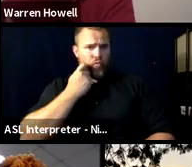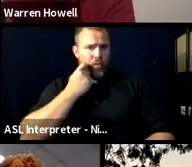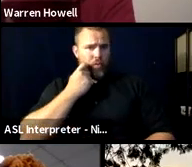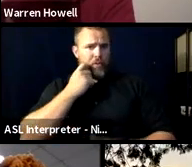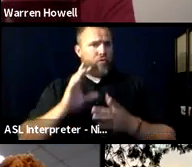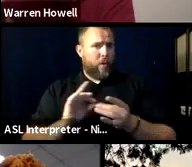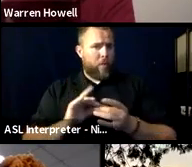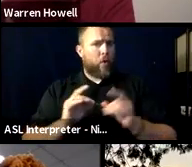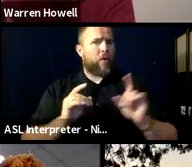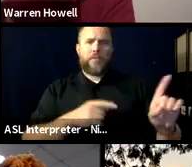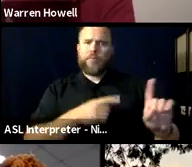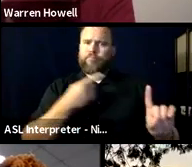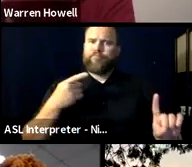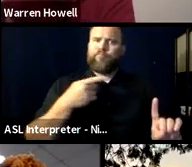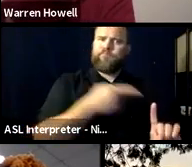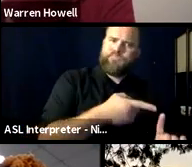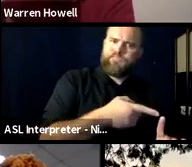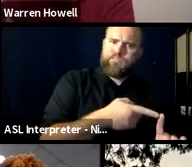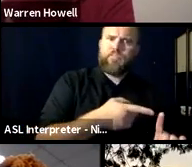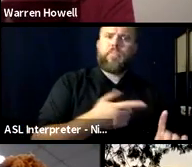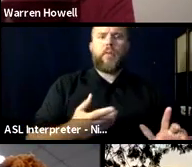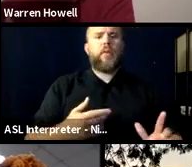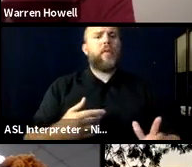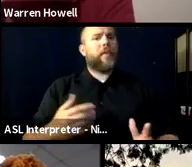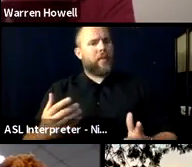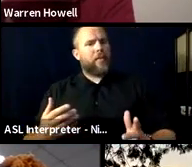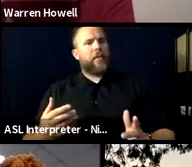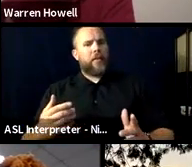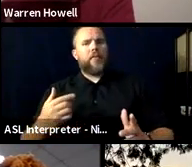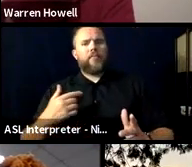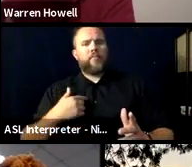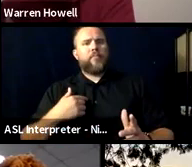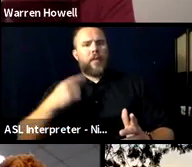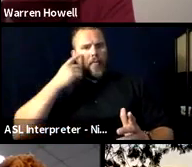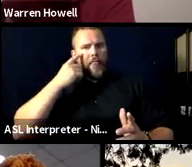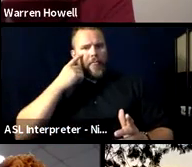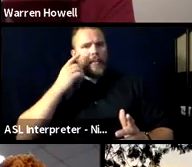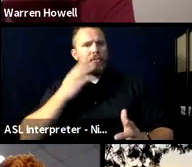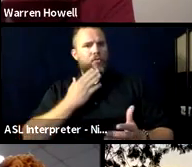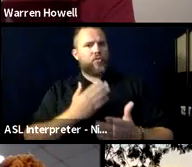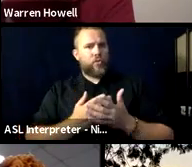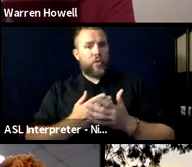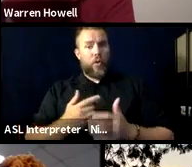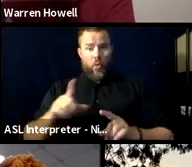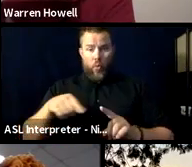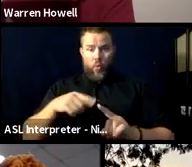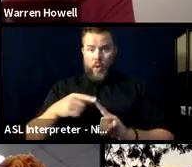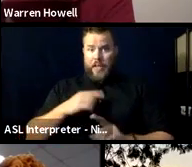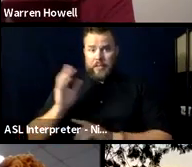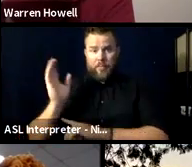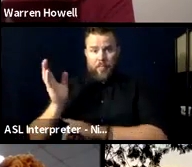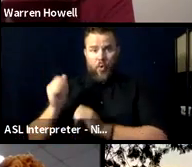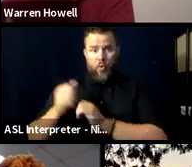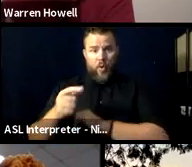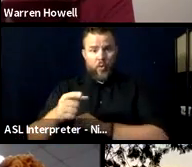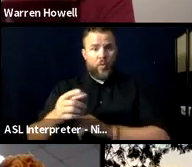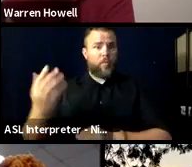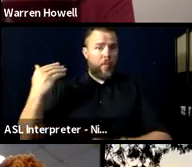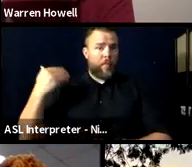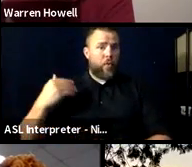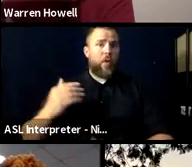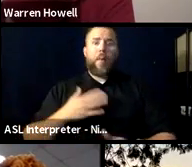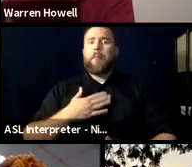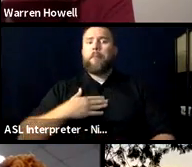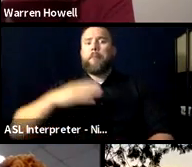got right to the point, and probably with the same heat that I would have wanted to come with when I spoke to you all. I would gladly delay my